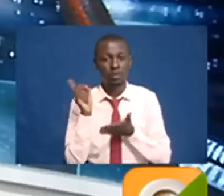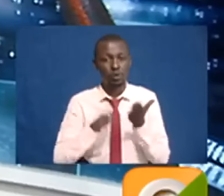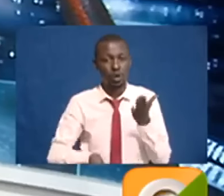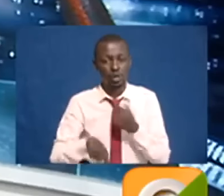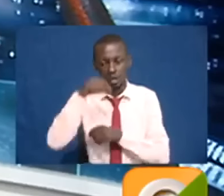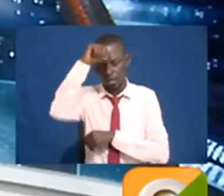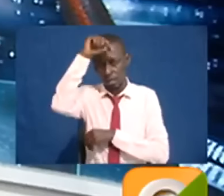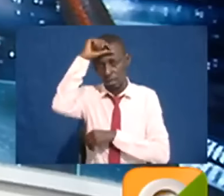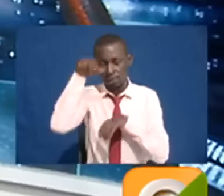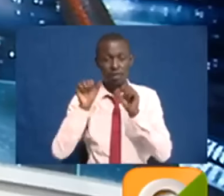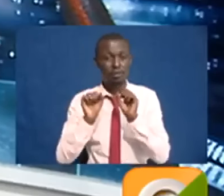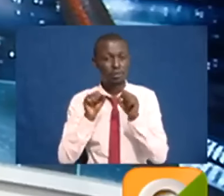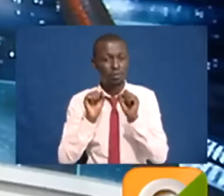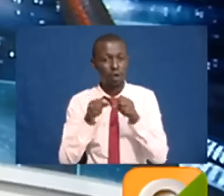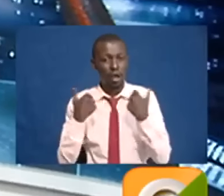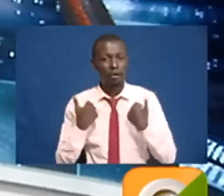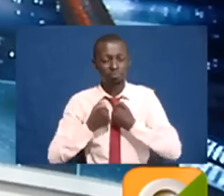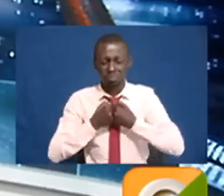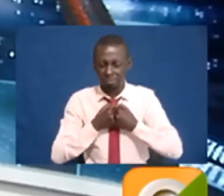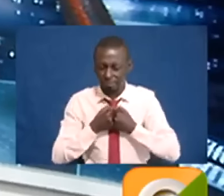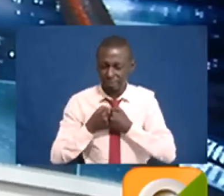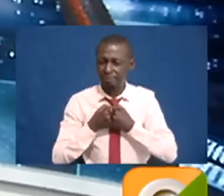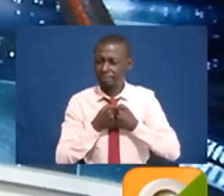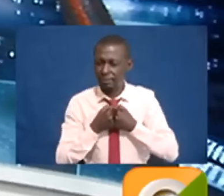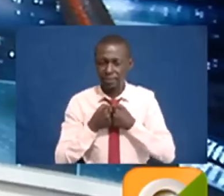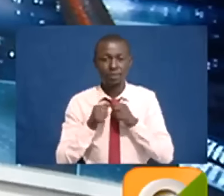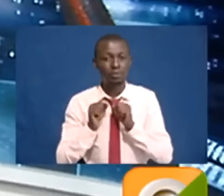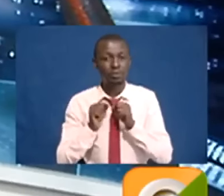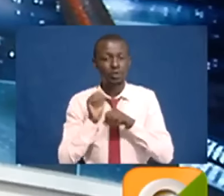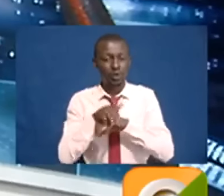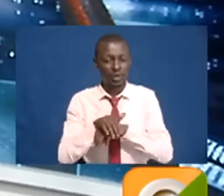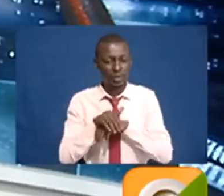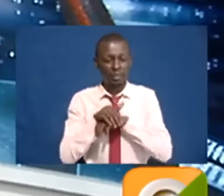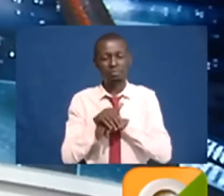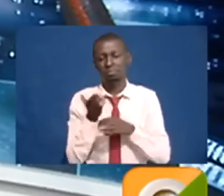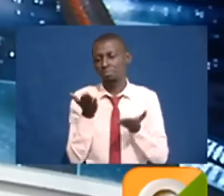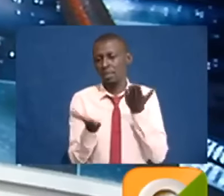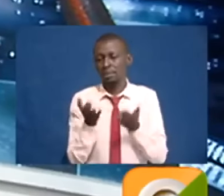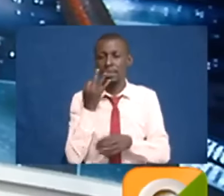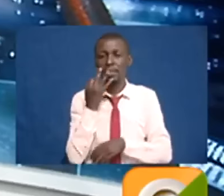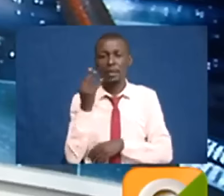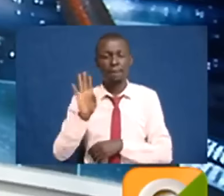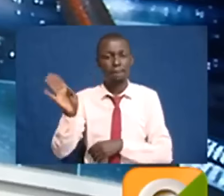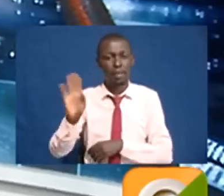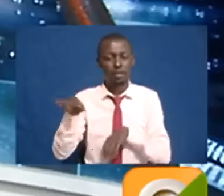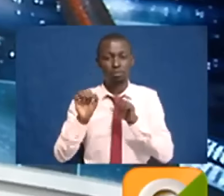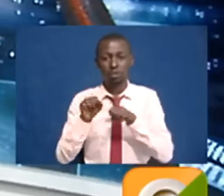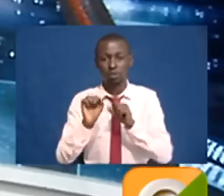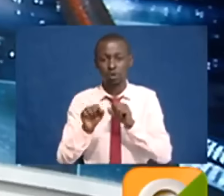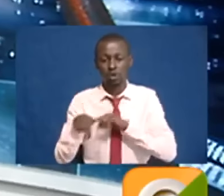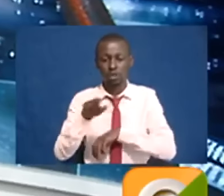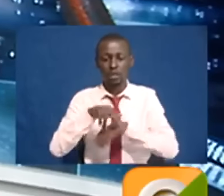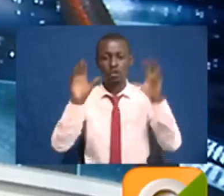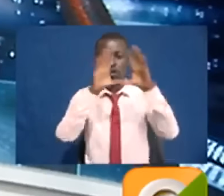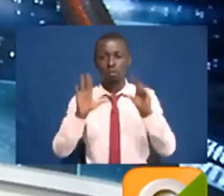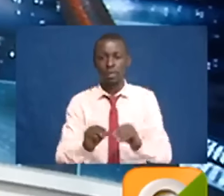government could face difficulty in raising nearly 300 billion shillings to finance the national